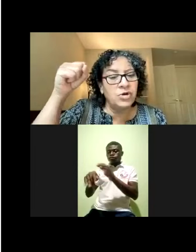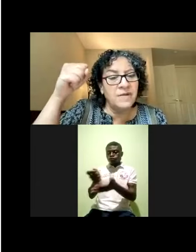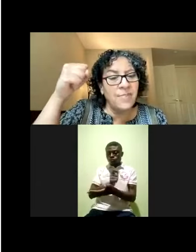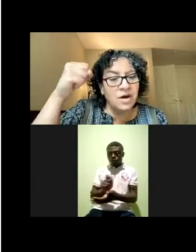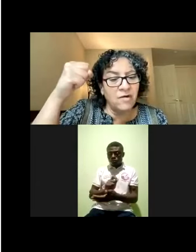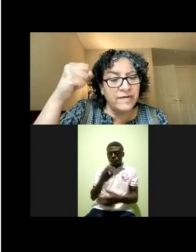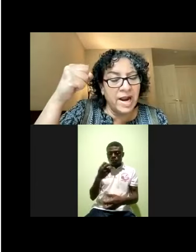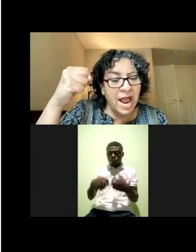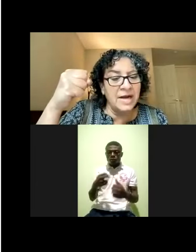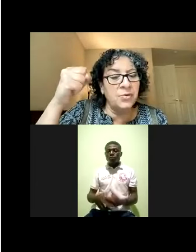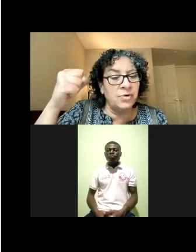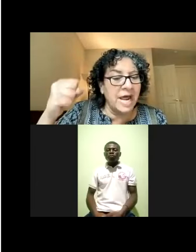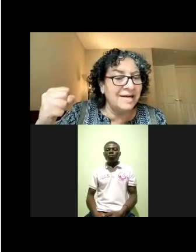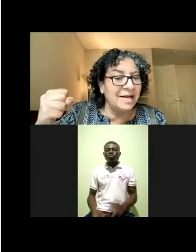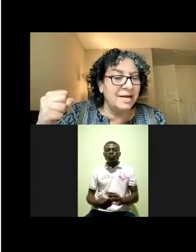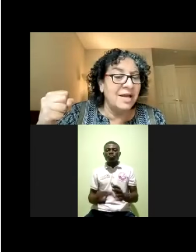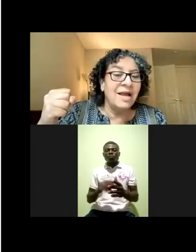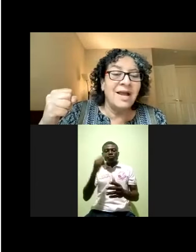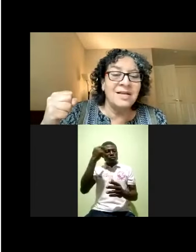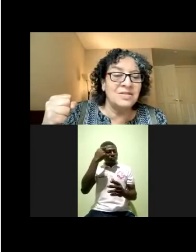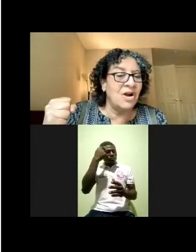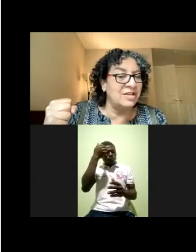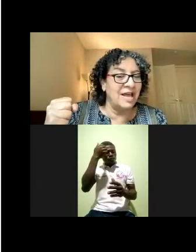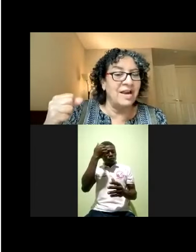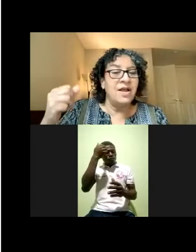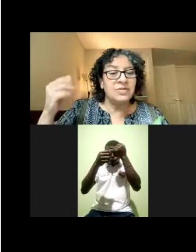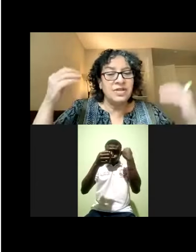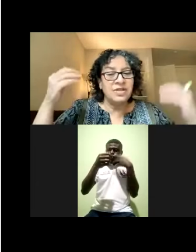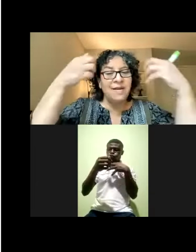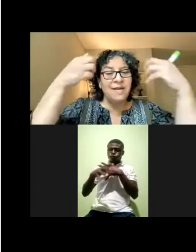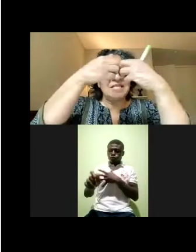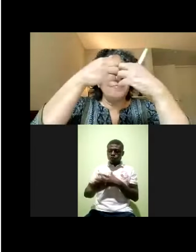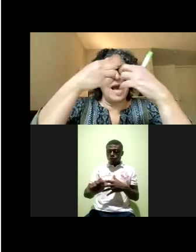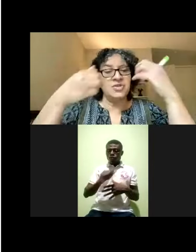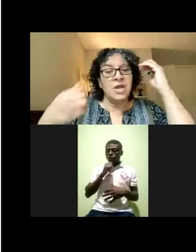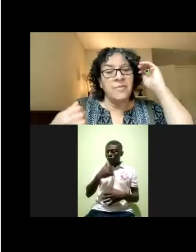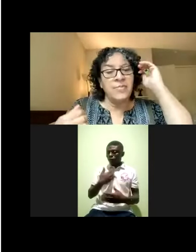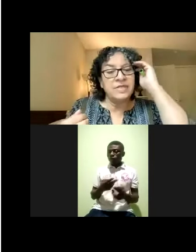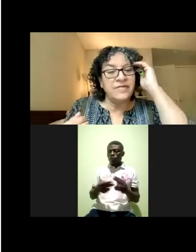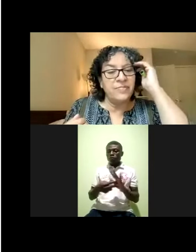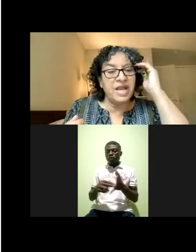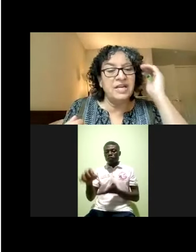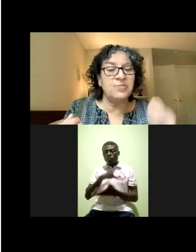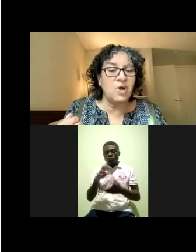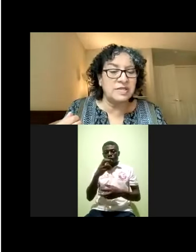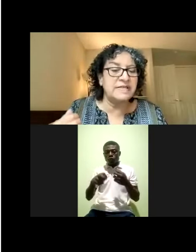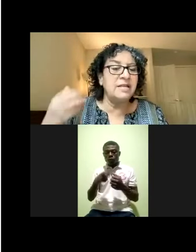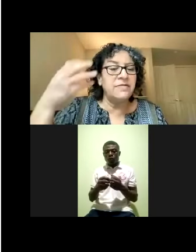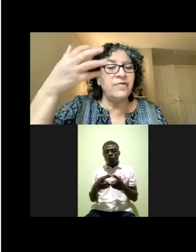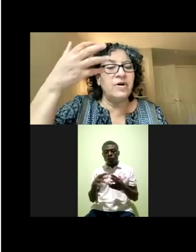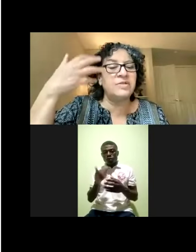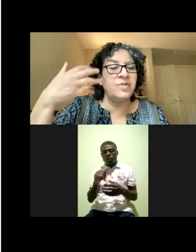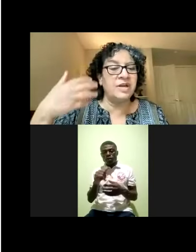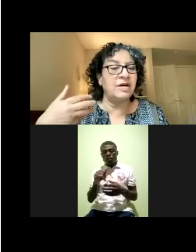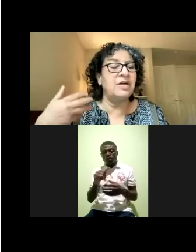the motor part of our hand to write it is not there. So there is a mismatch because our brain is processing